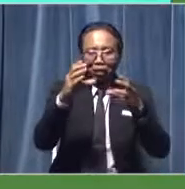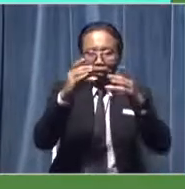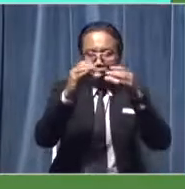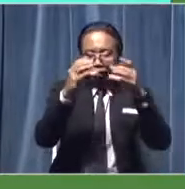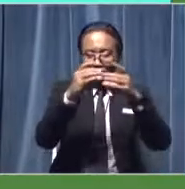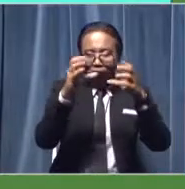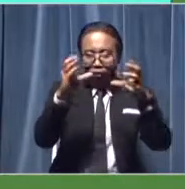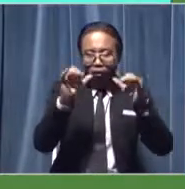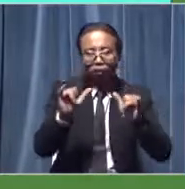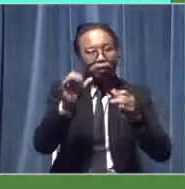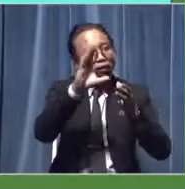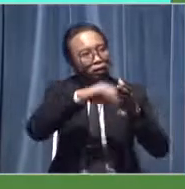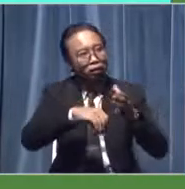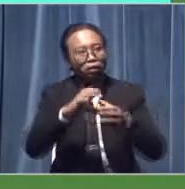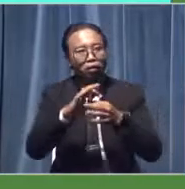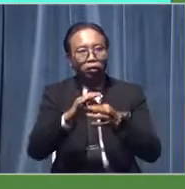capacitor.